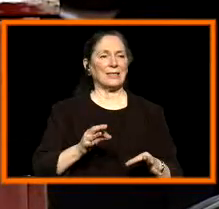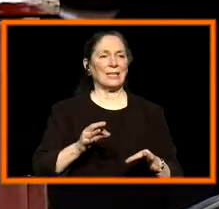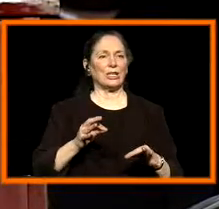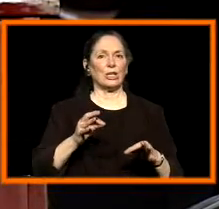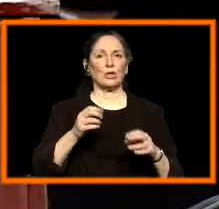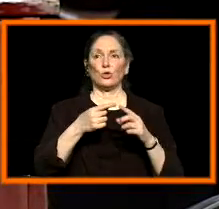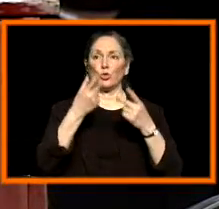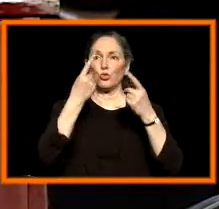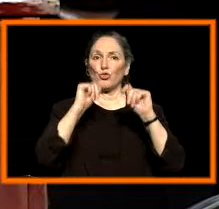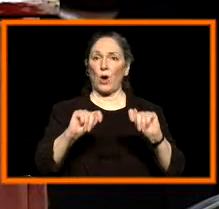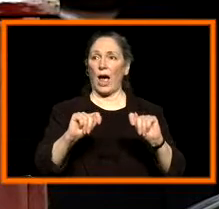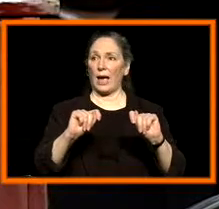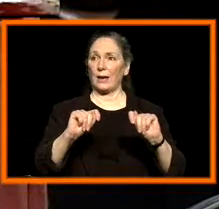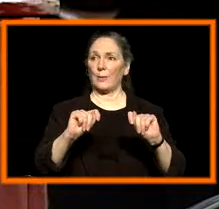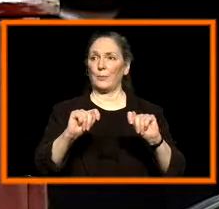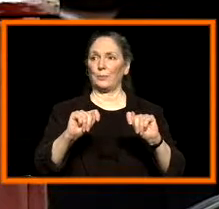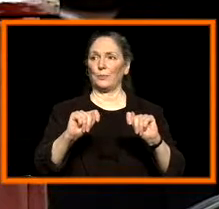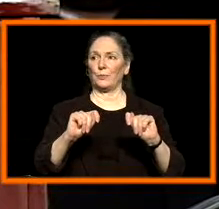to try.